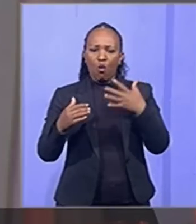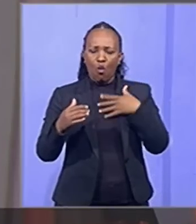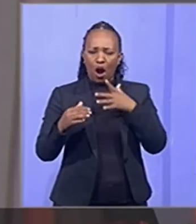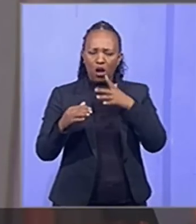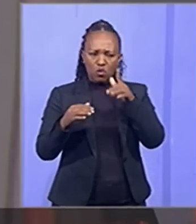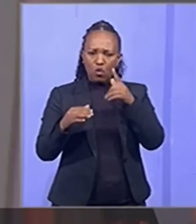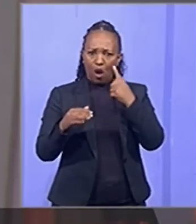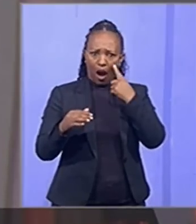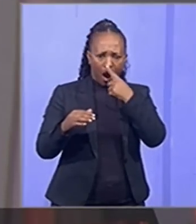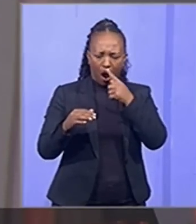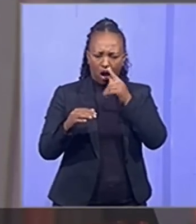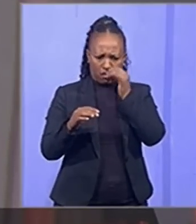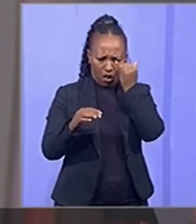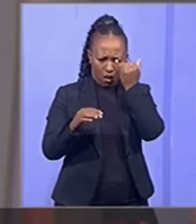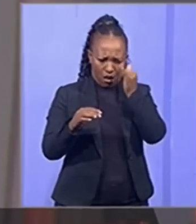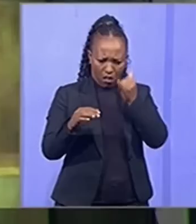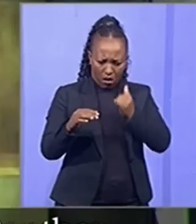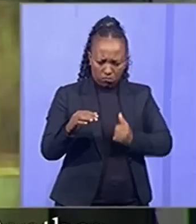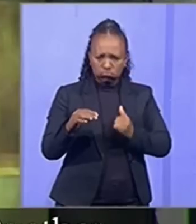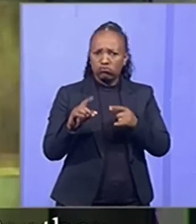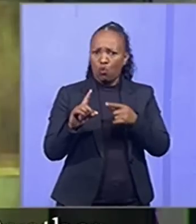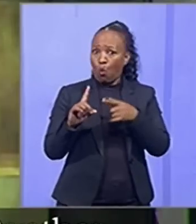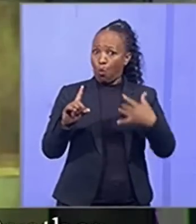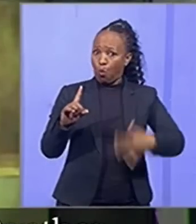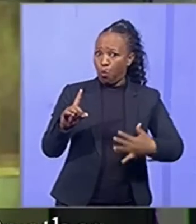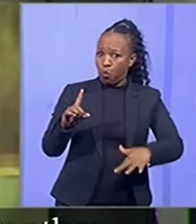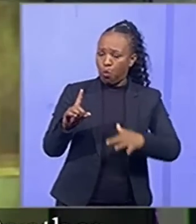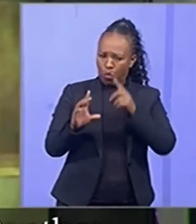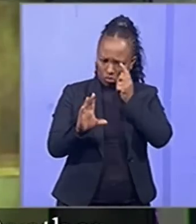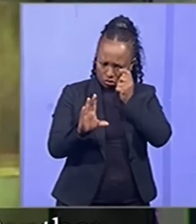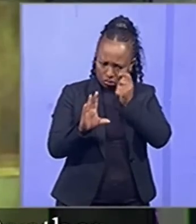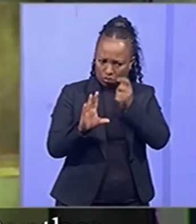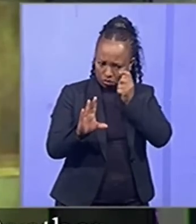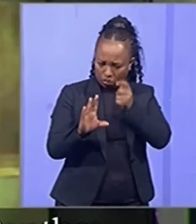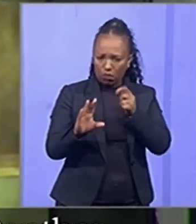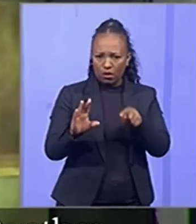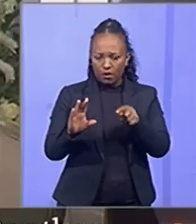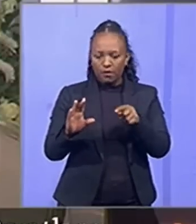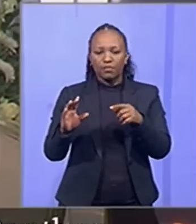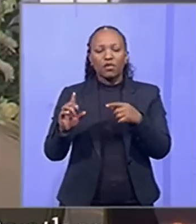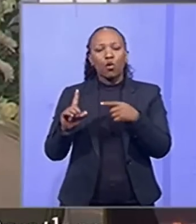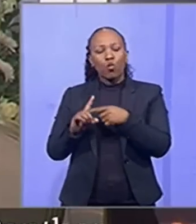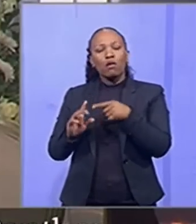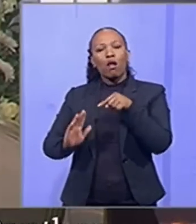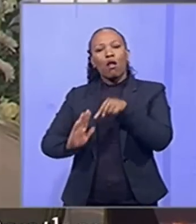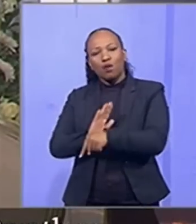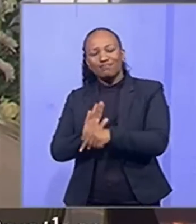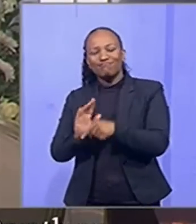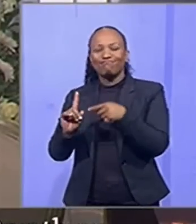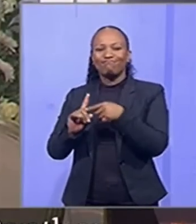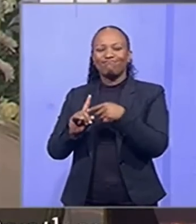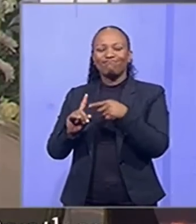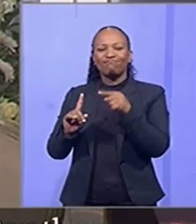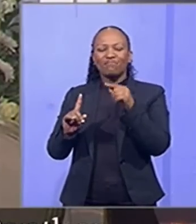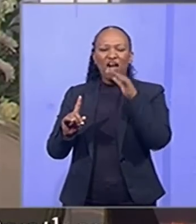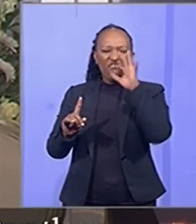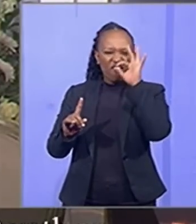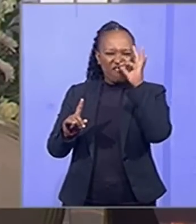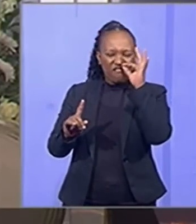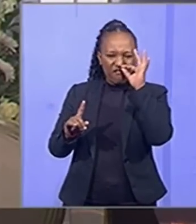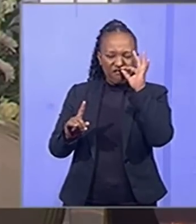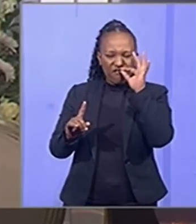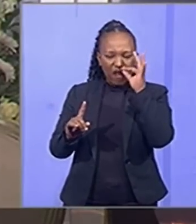detail. We will miss your encouragement when the morale was low. We lost a flower here who still had much